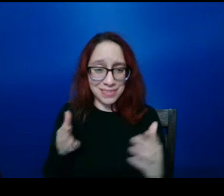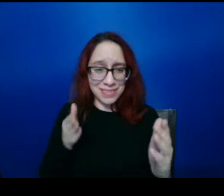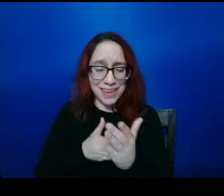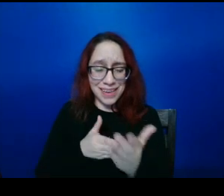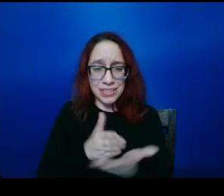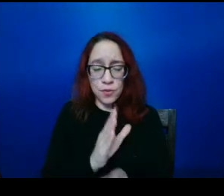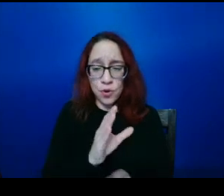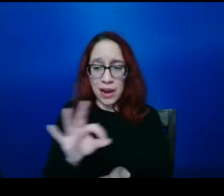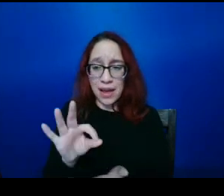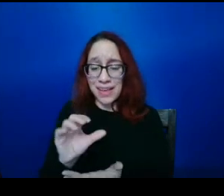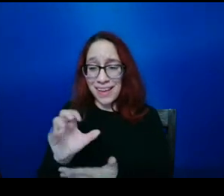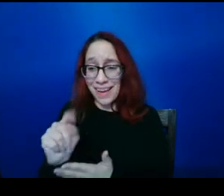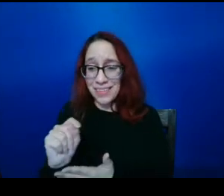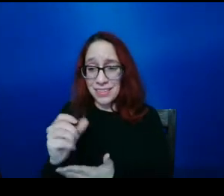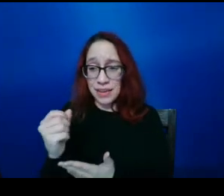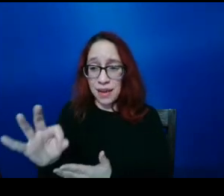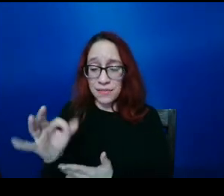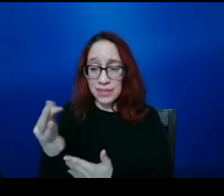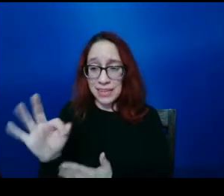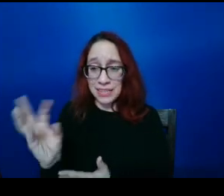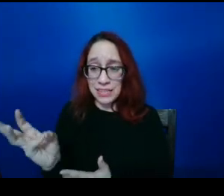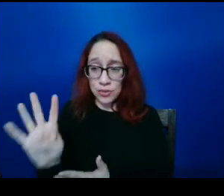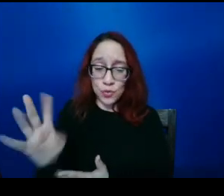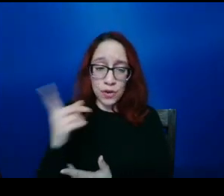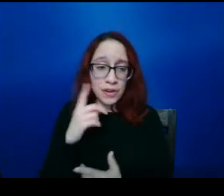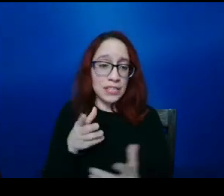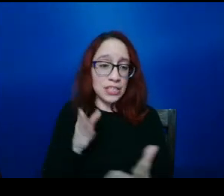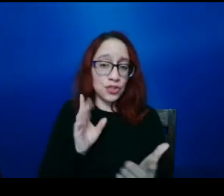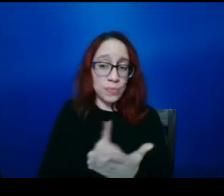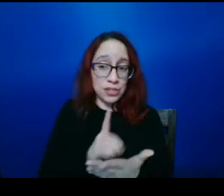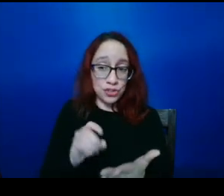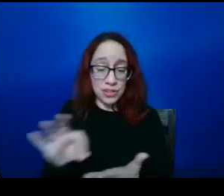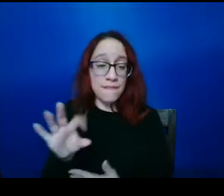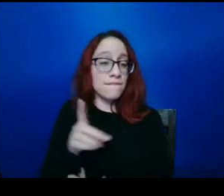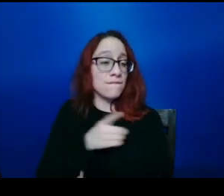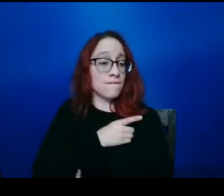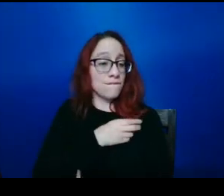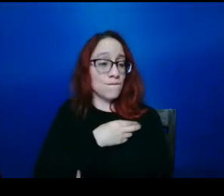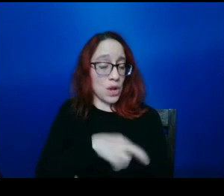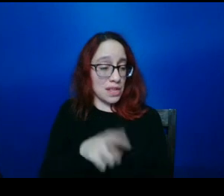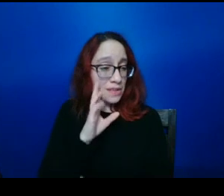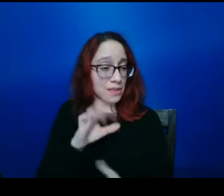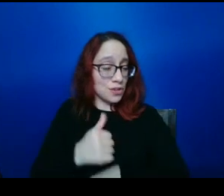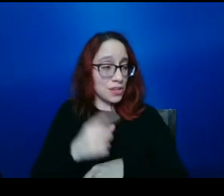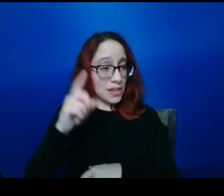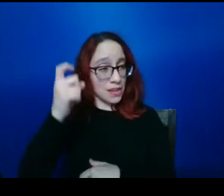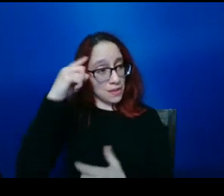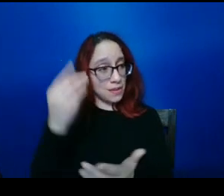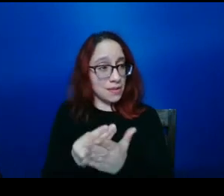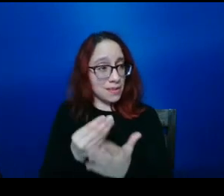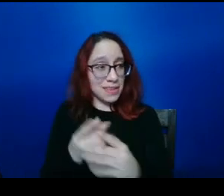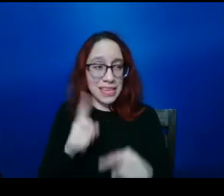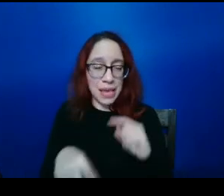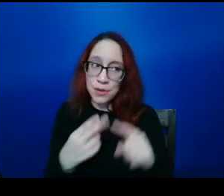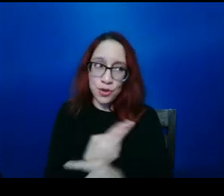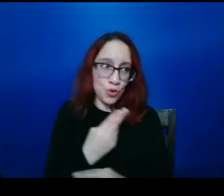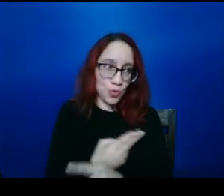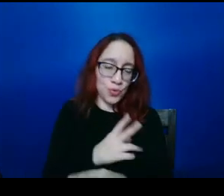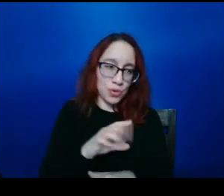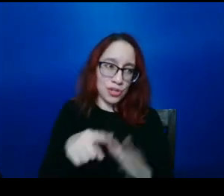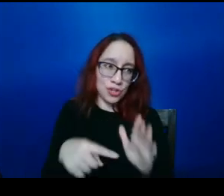of 1964 discrimination of religion. It has been well established that the government money cannot be used to